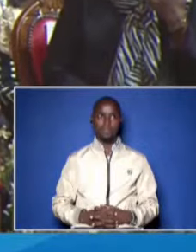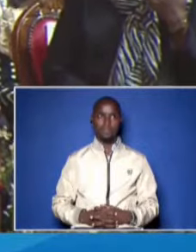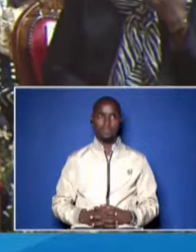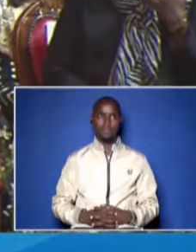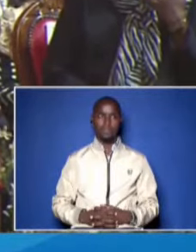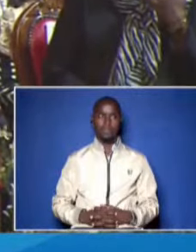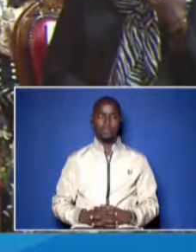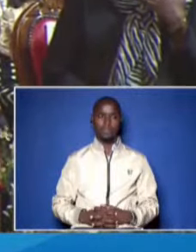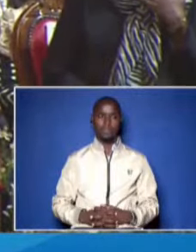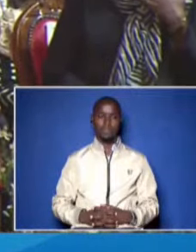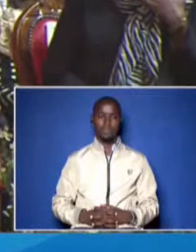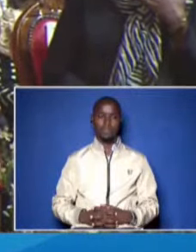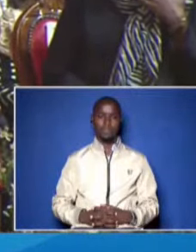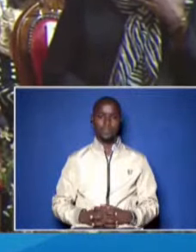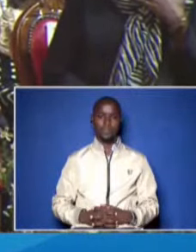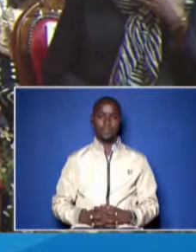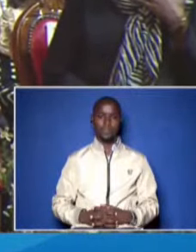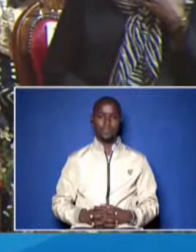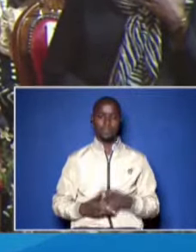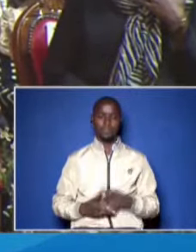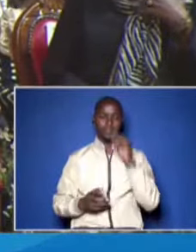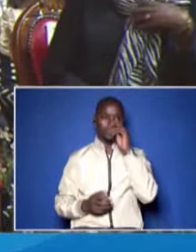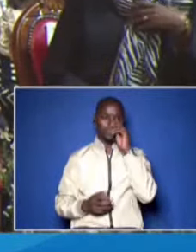and they shall beat their swords